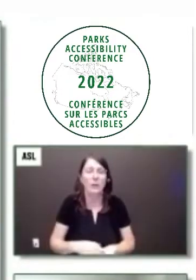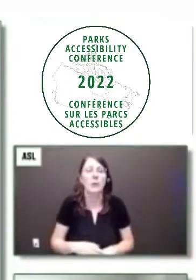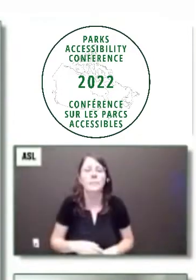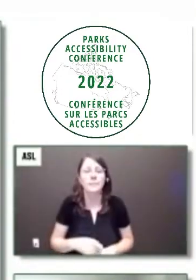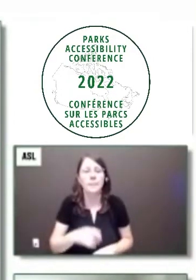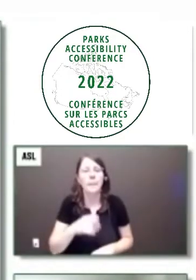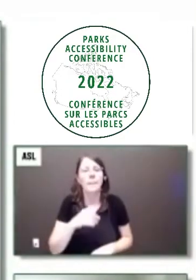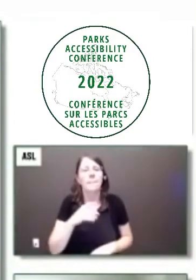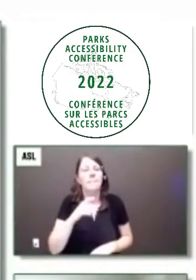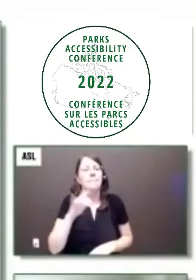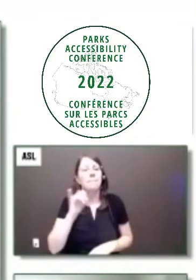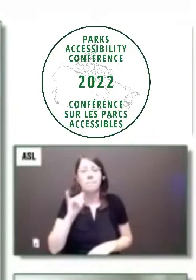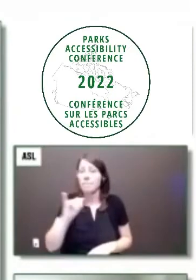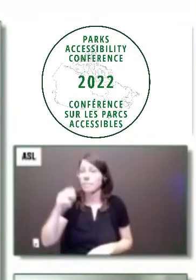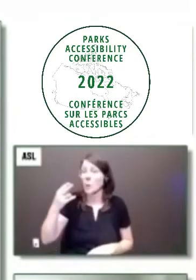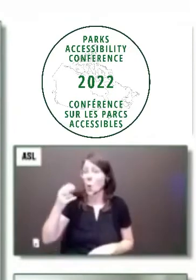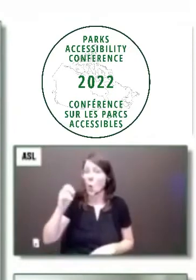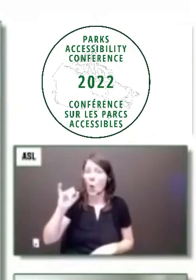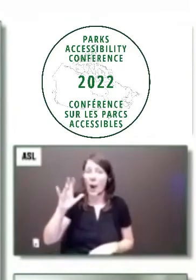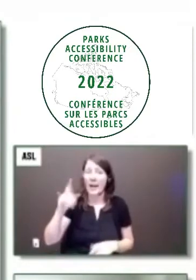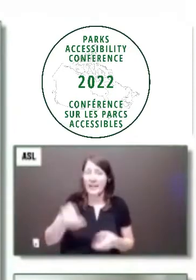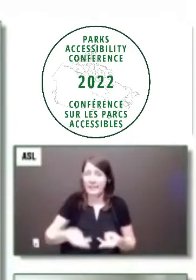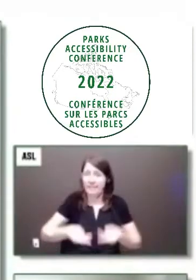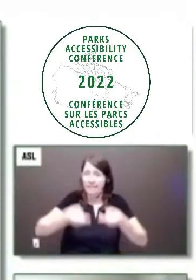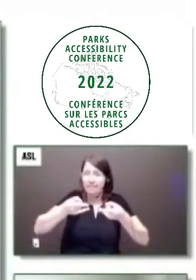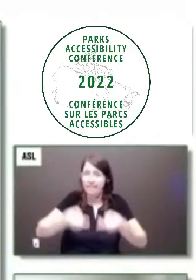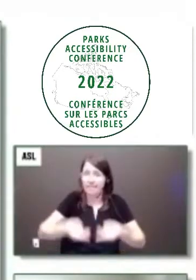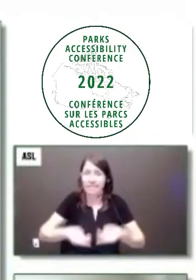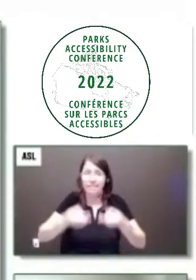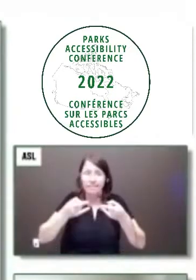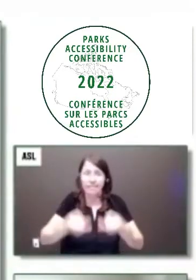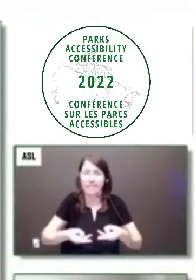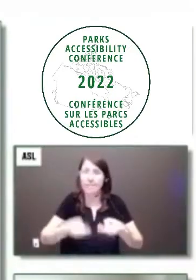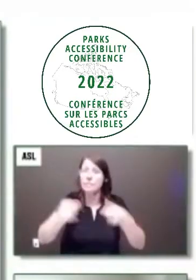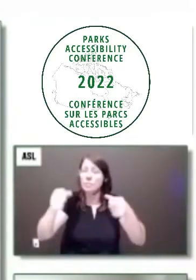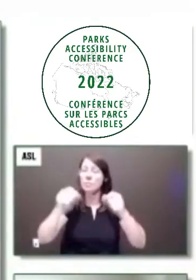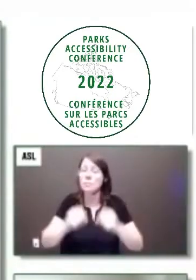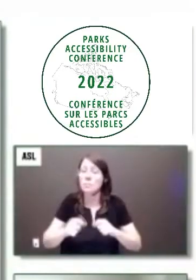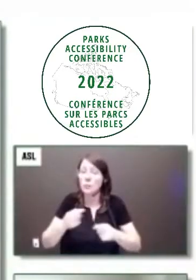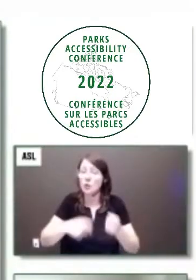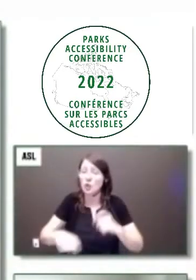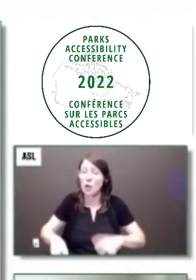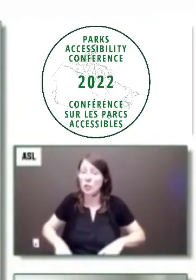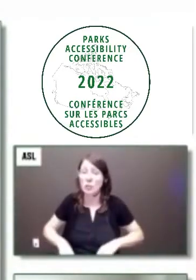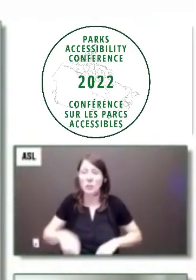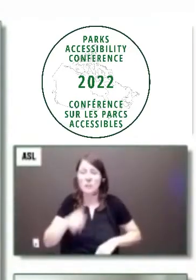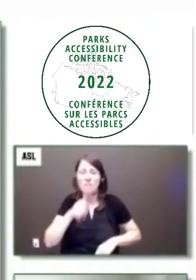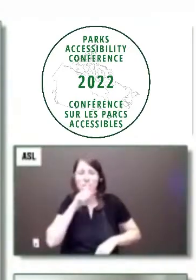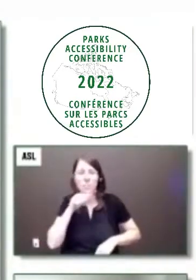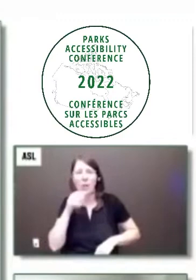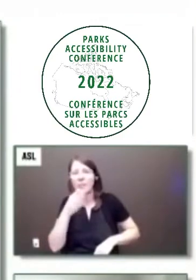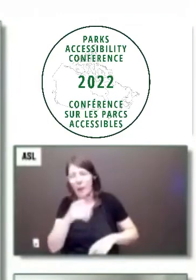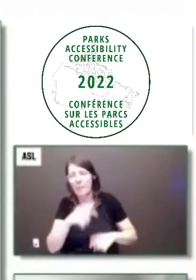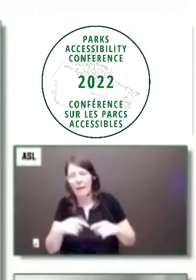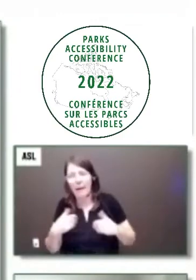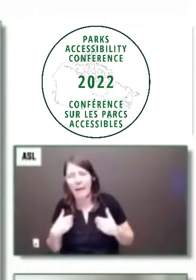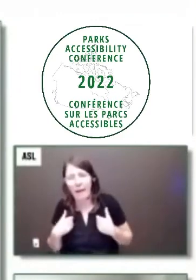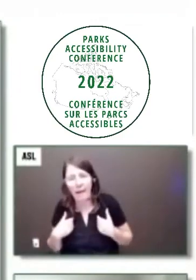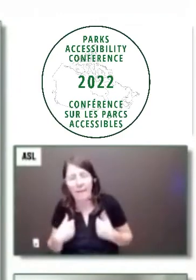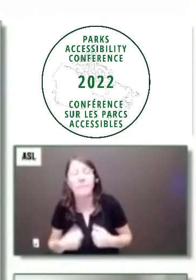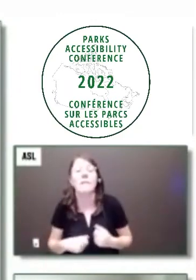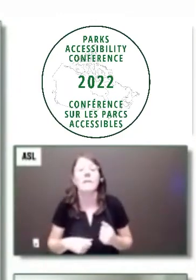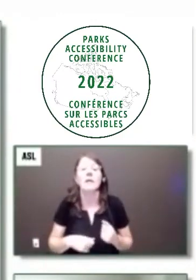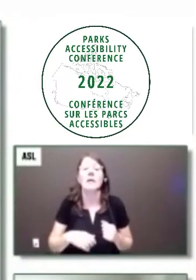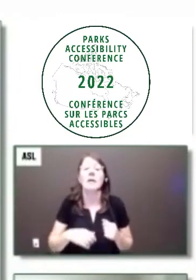washroom. On the right, there is an image of the outside. It is a small blue rectangular building with a pink door. There are stairs and a